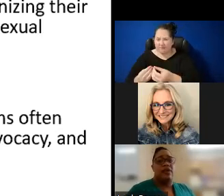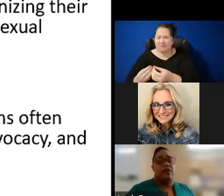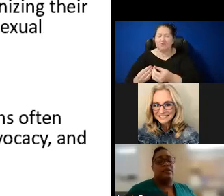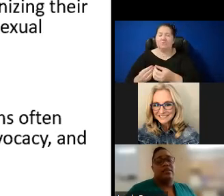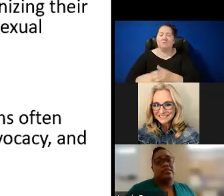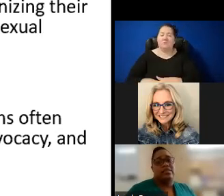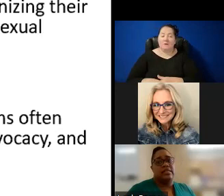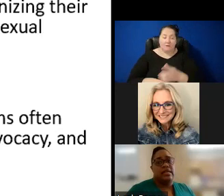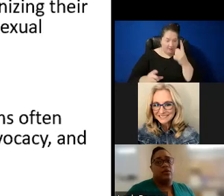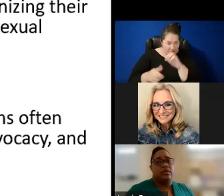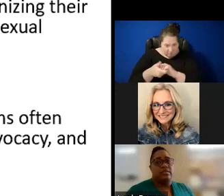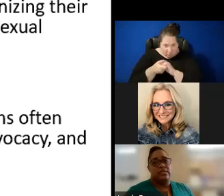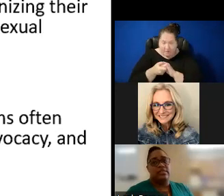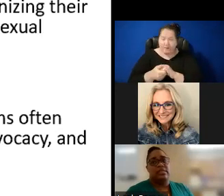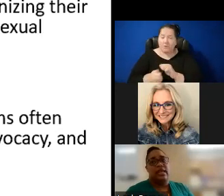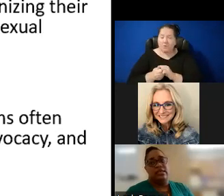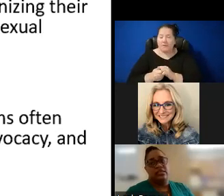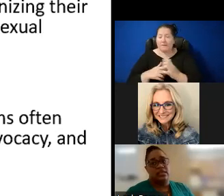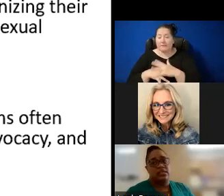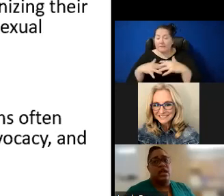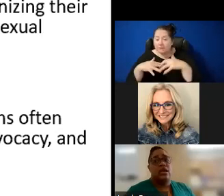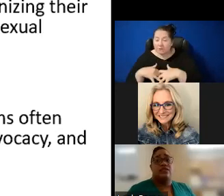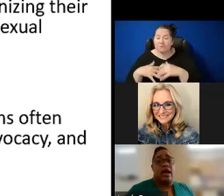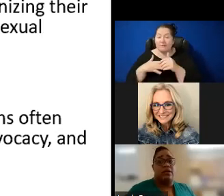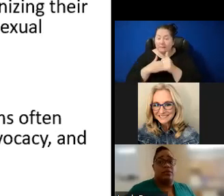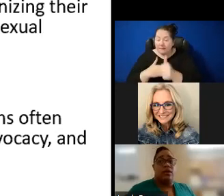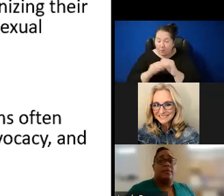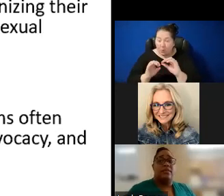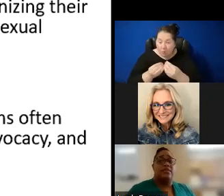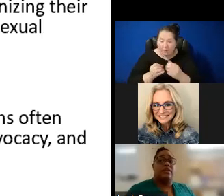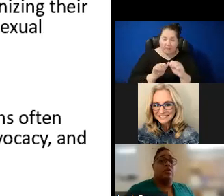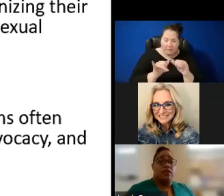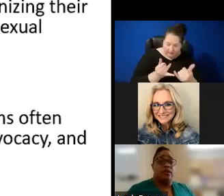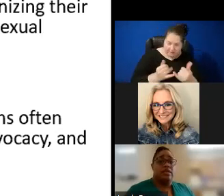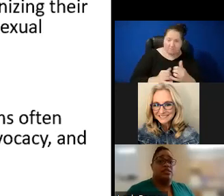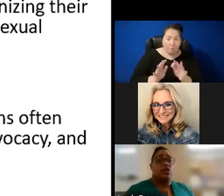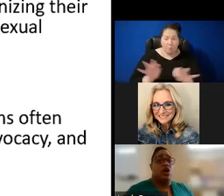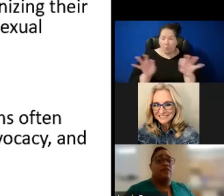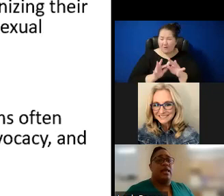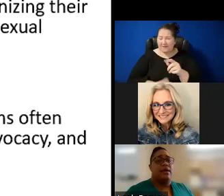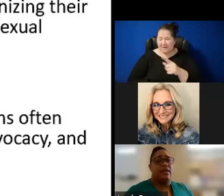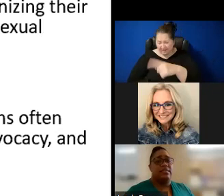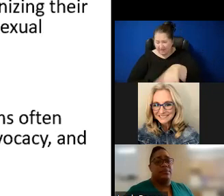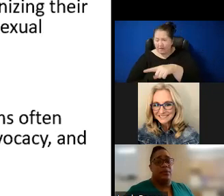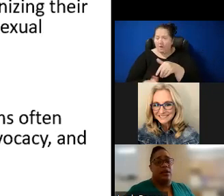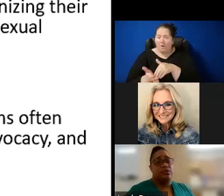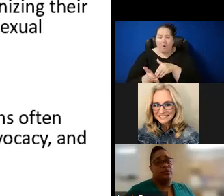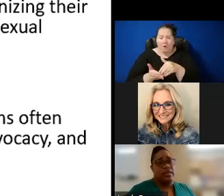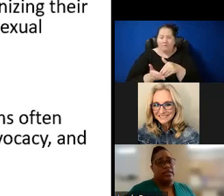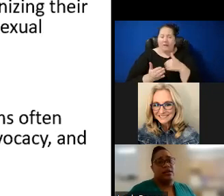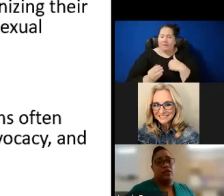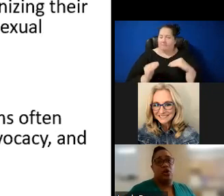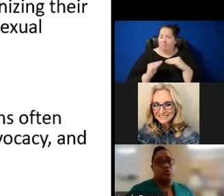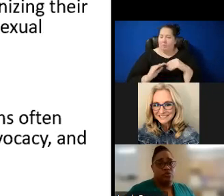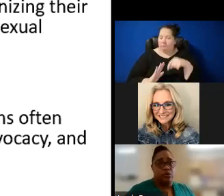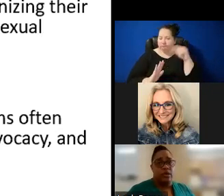So collaborating with Indigenous-led organizations and agencies is vital. because these organizations often have a deeper